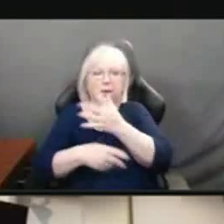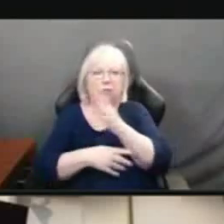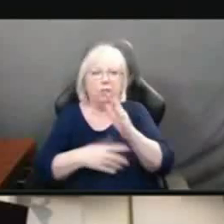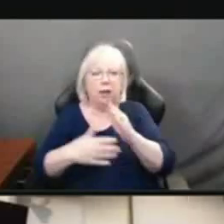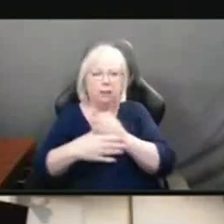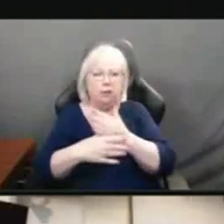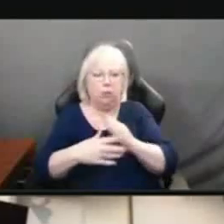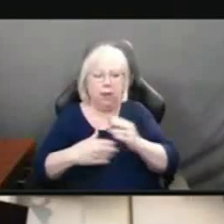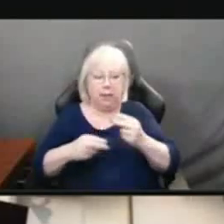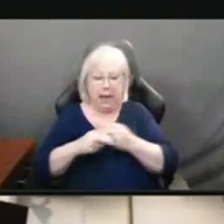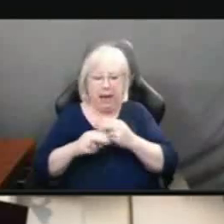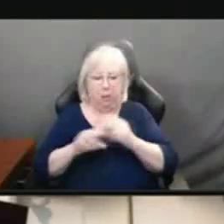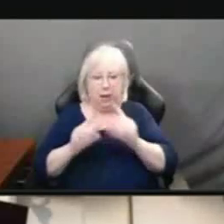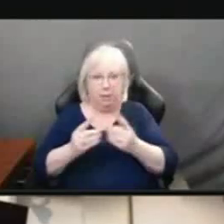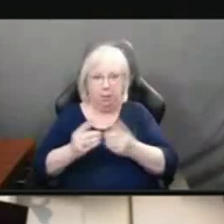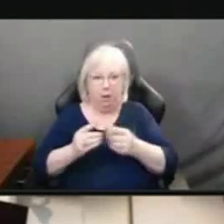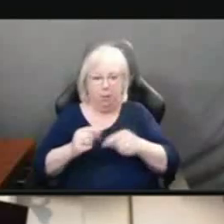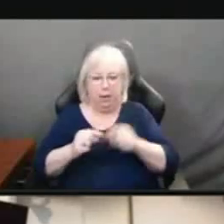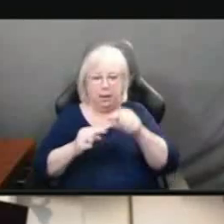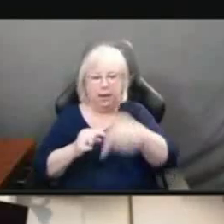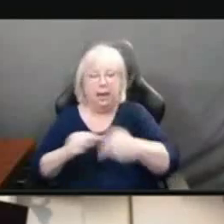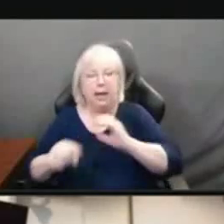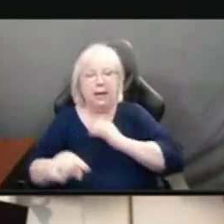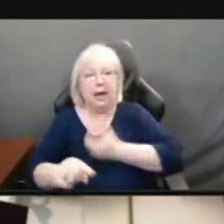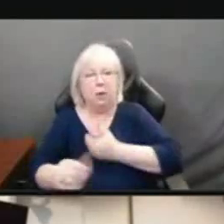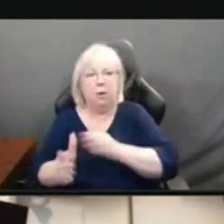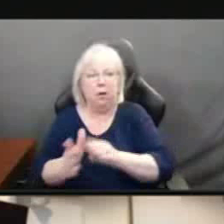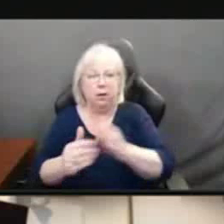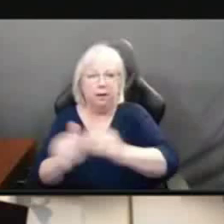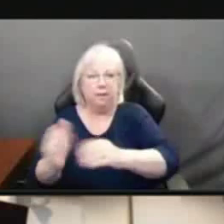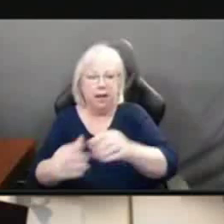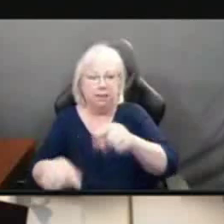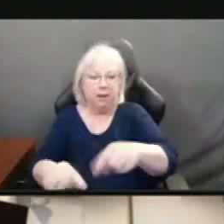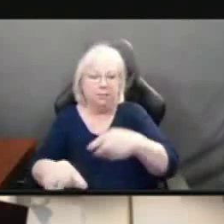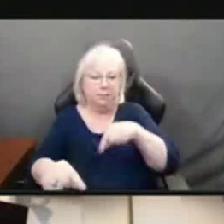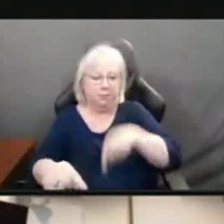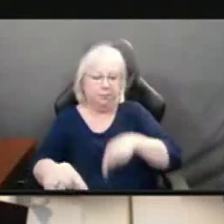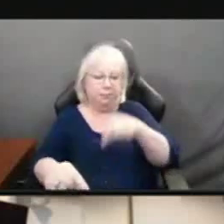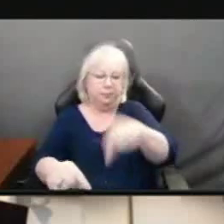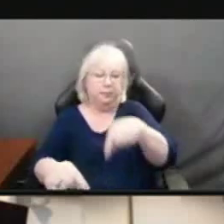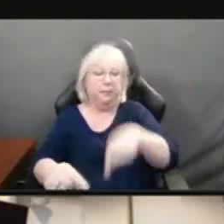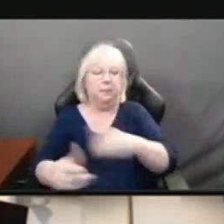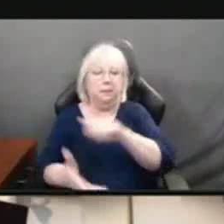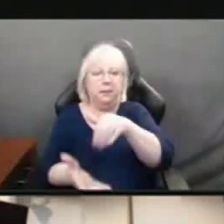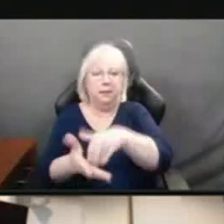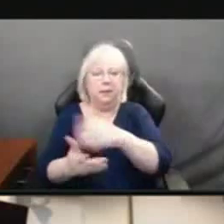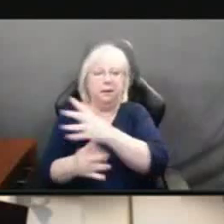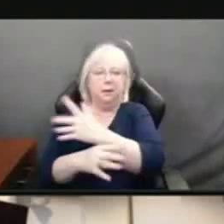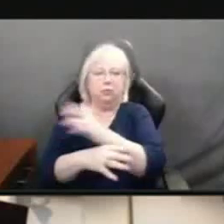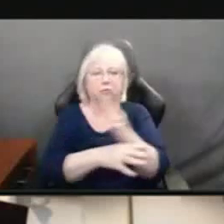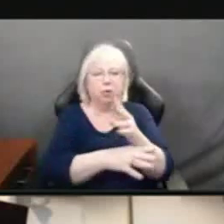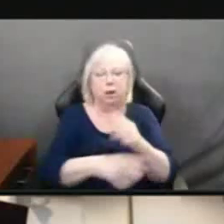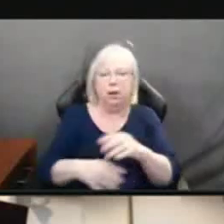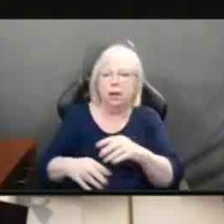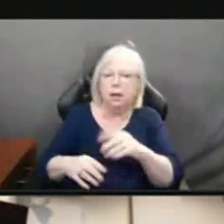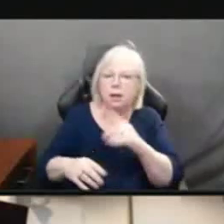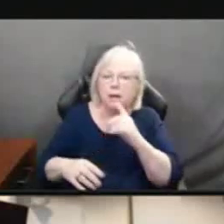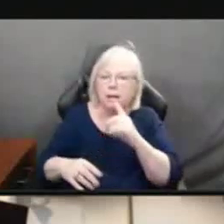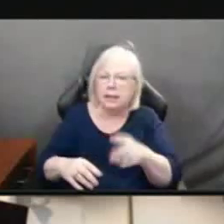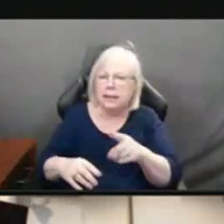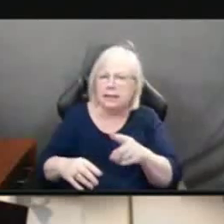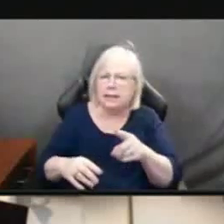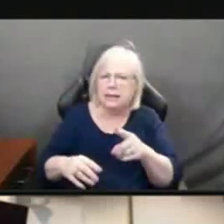our development. Okay. And then is there anything new or different since it's a new plan about maybe what's different than your old